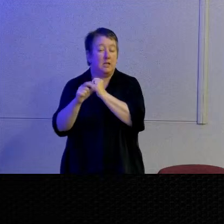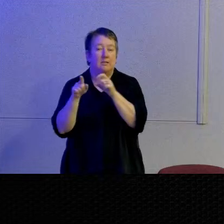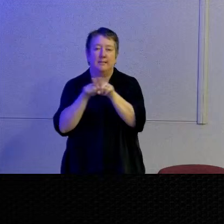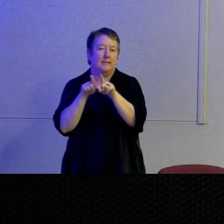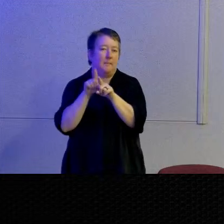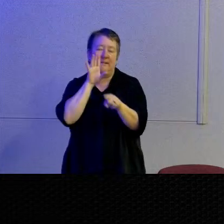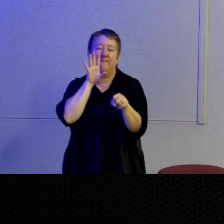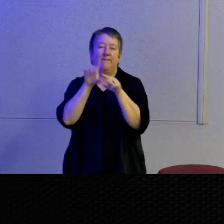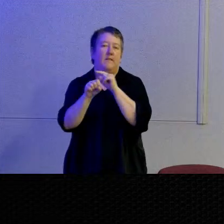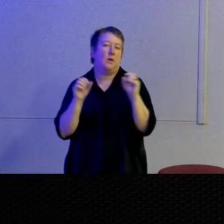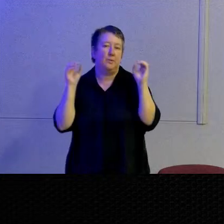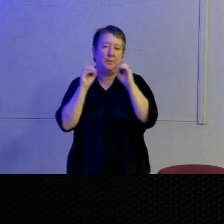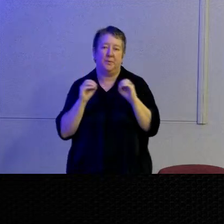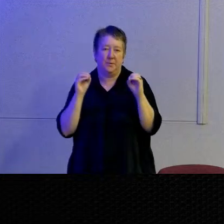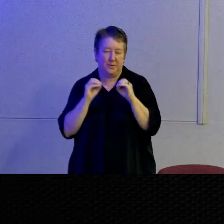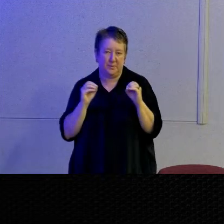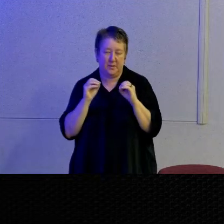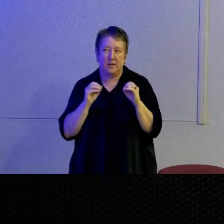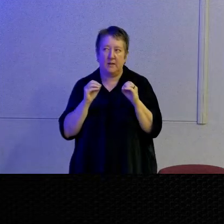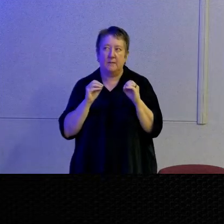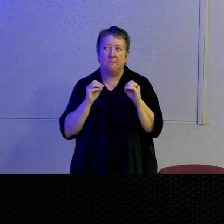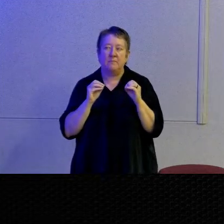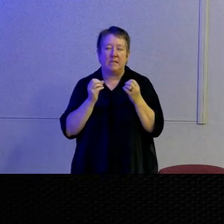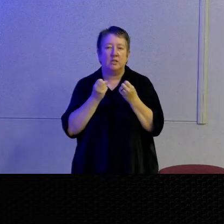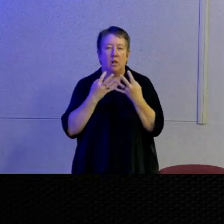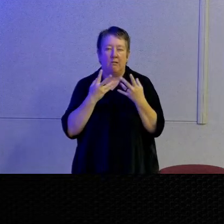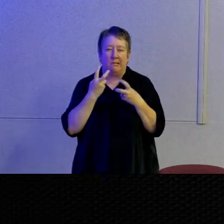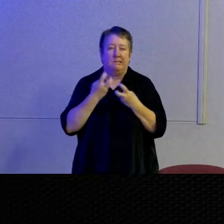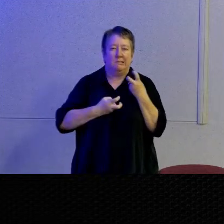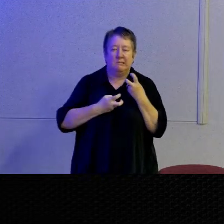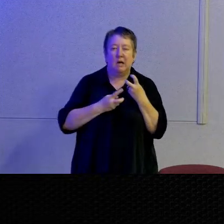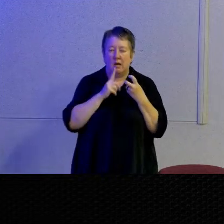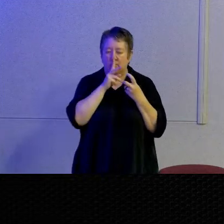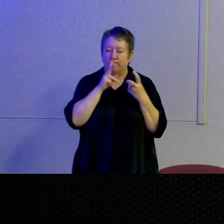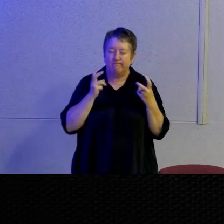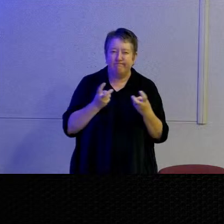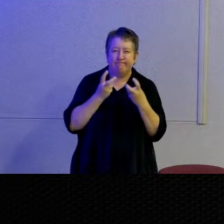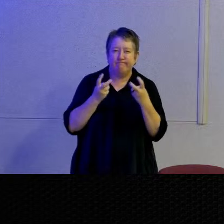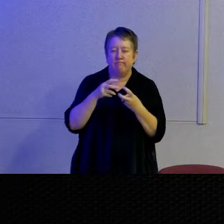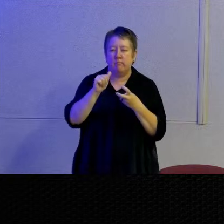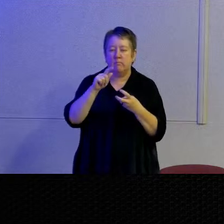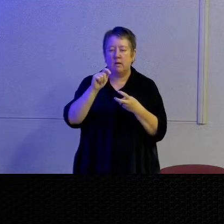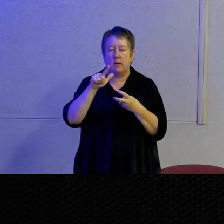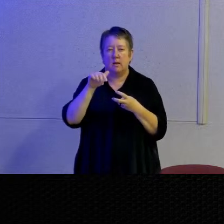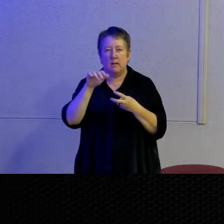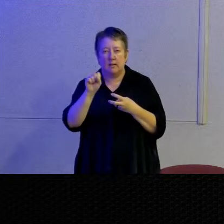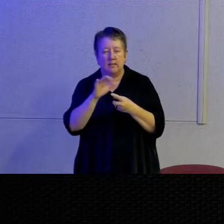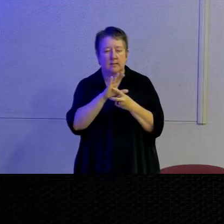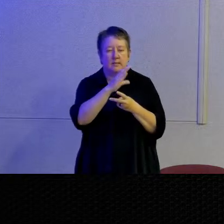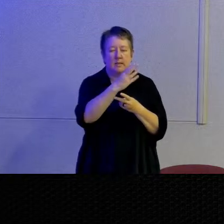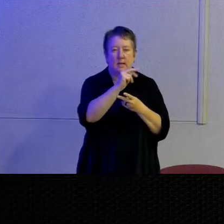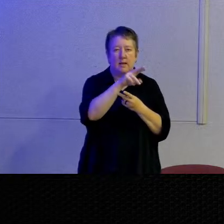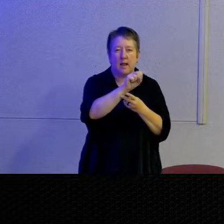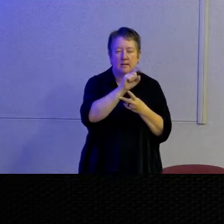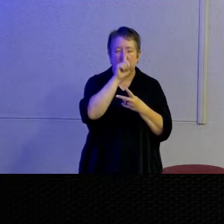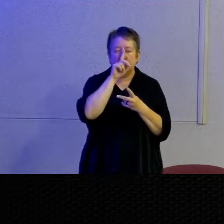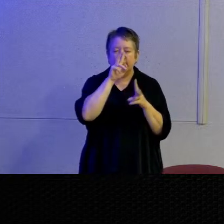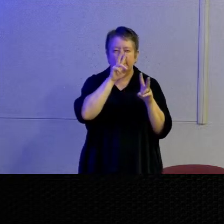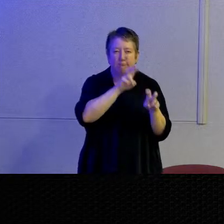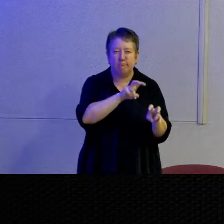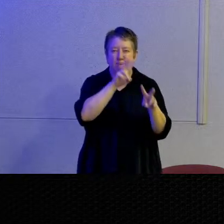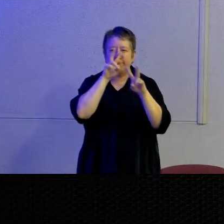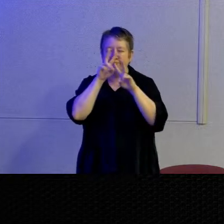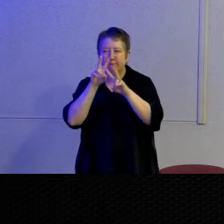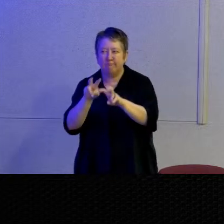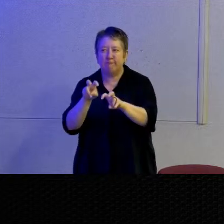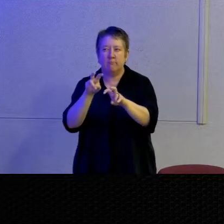there's a lot of sort of heart searching now in ATLAS and CMS, how they continue those